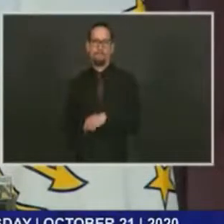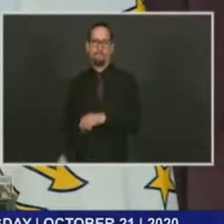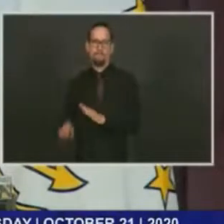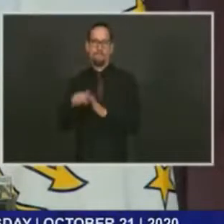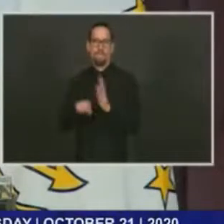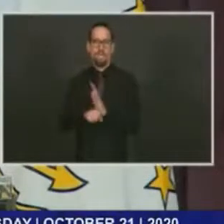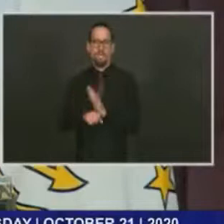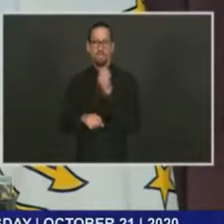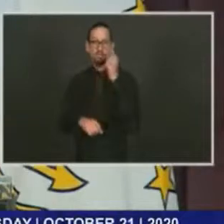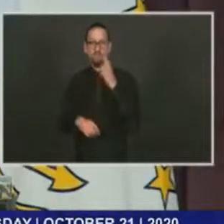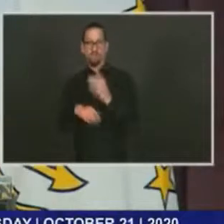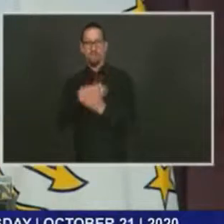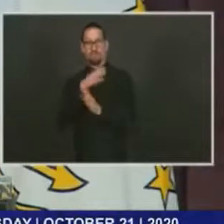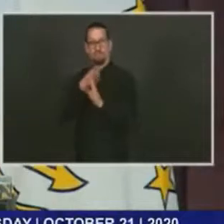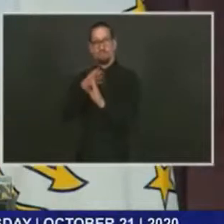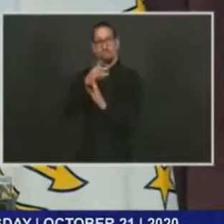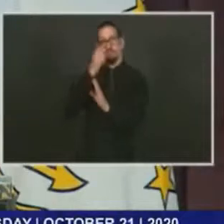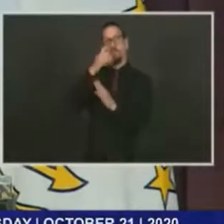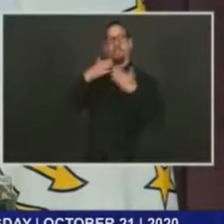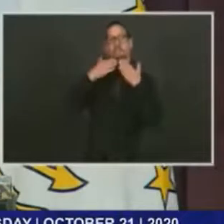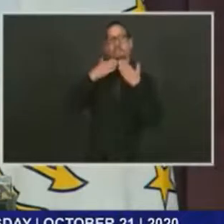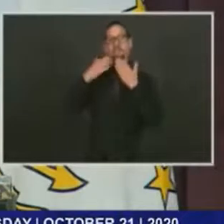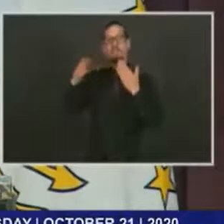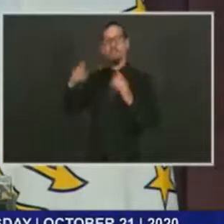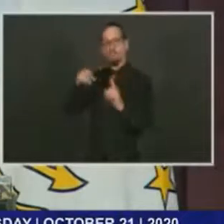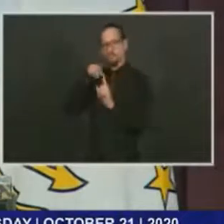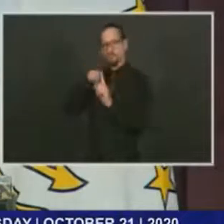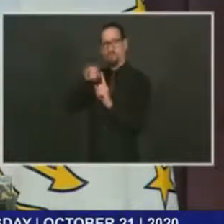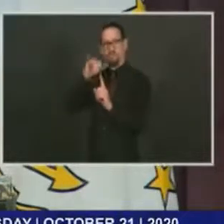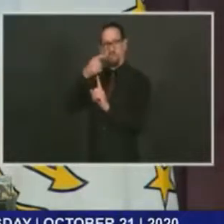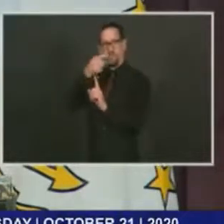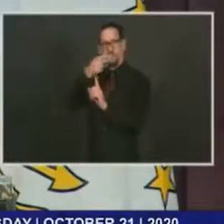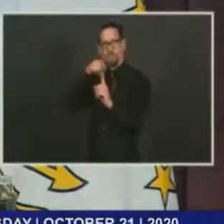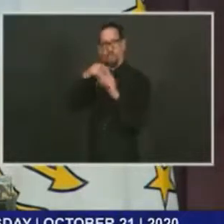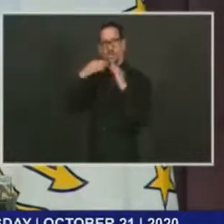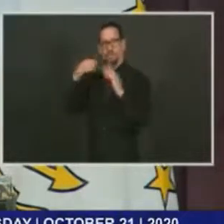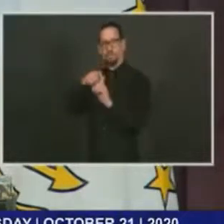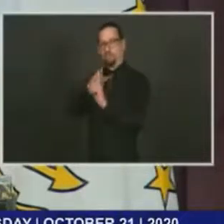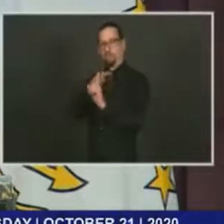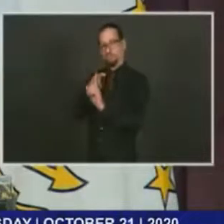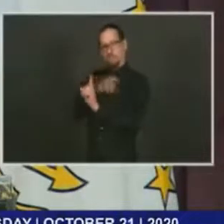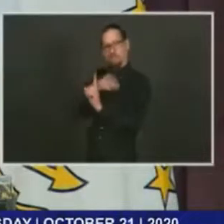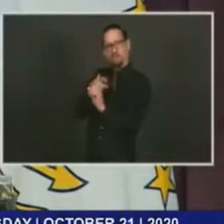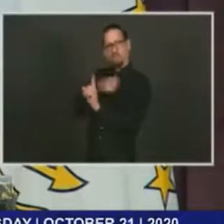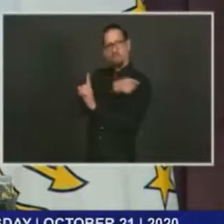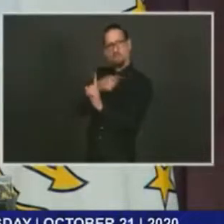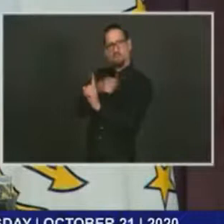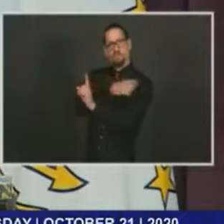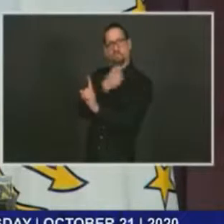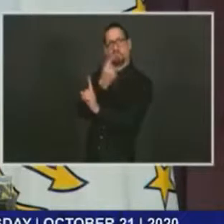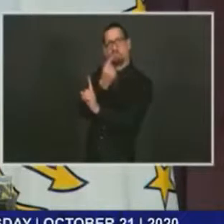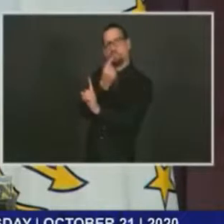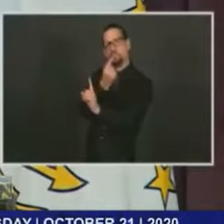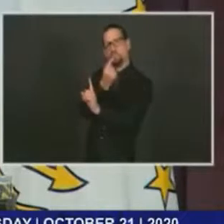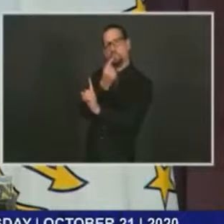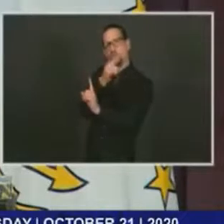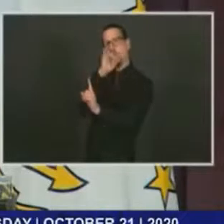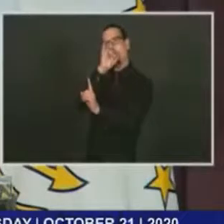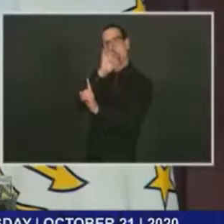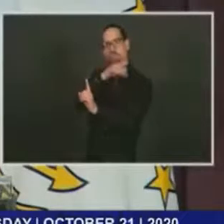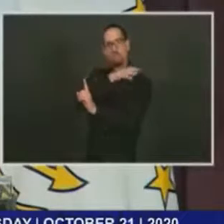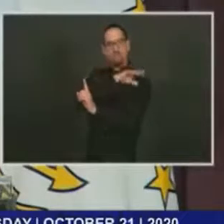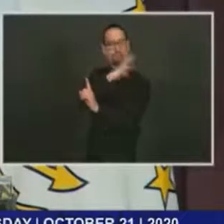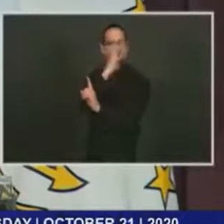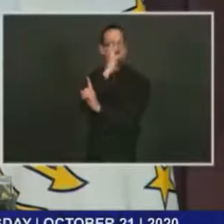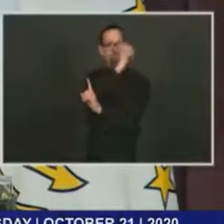So I'm asking you now to make your Thanksgiving plans. I'm asking you to keep them